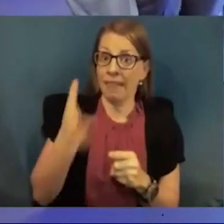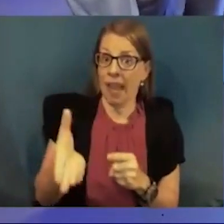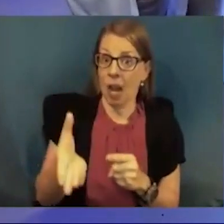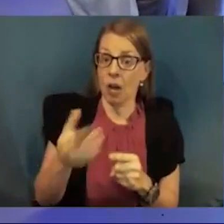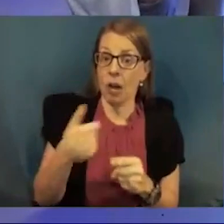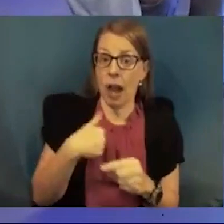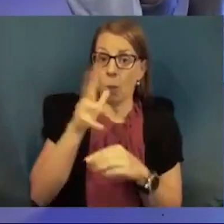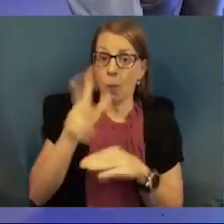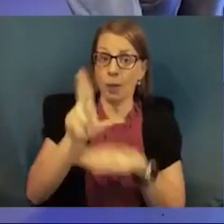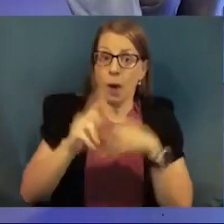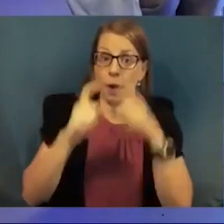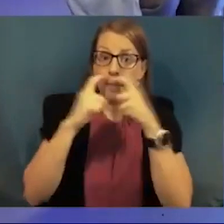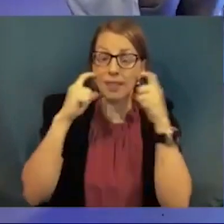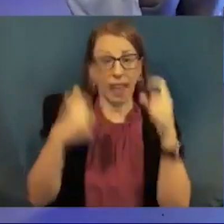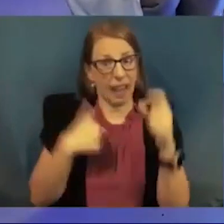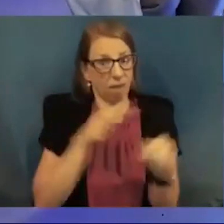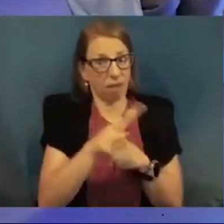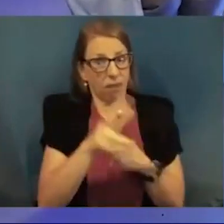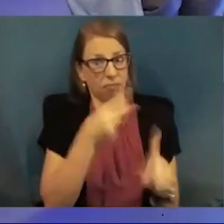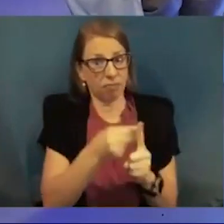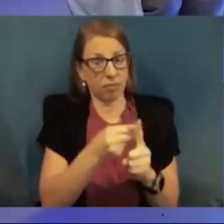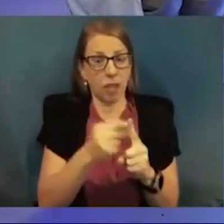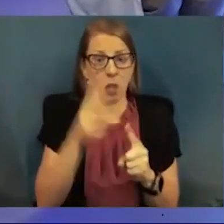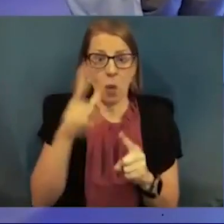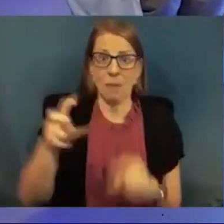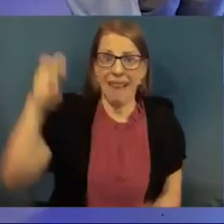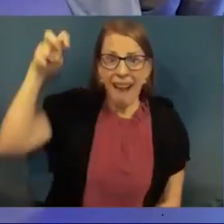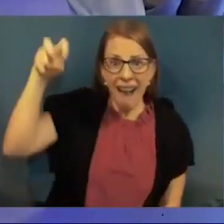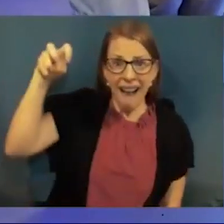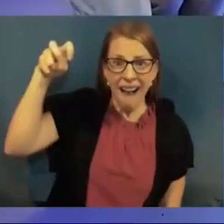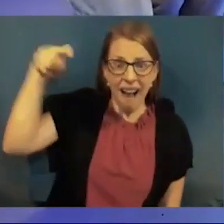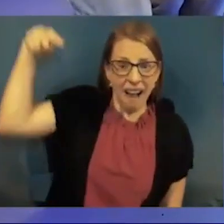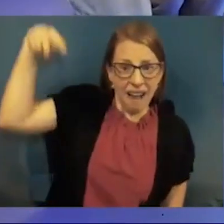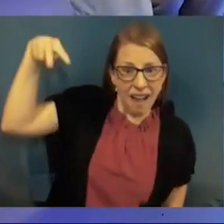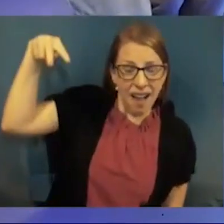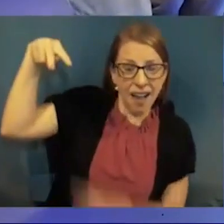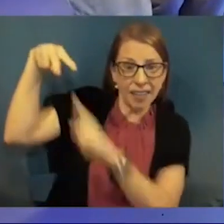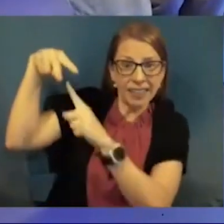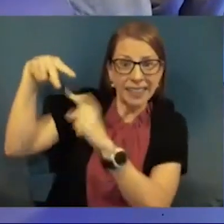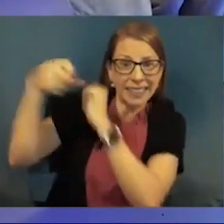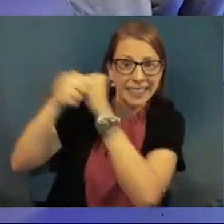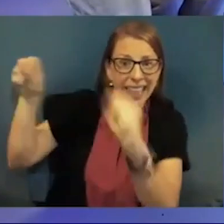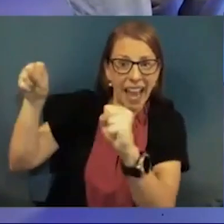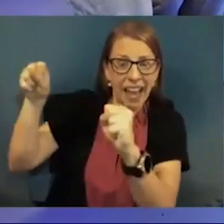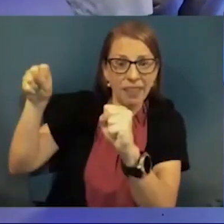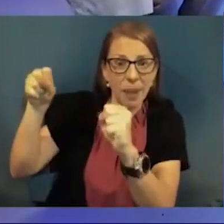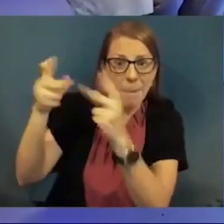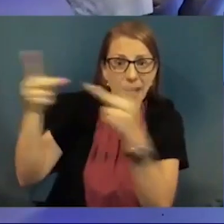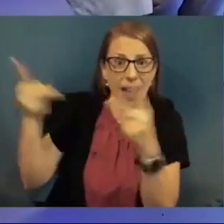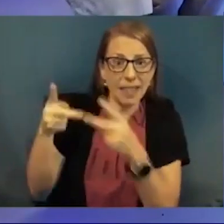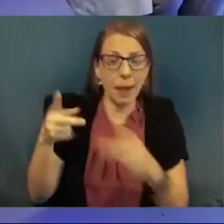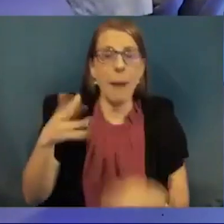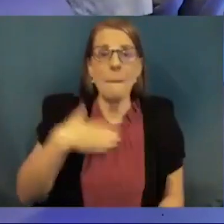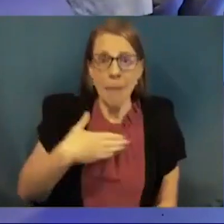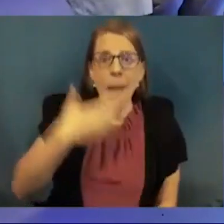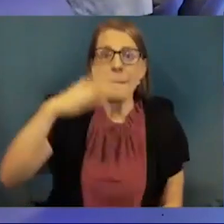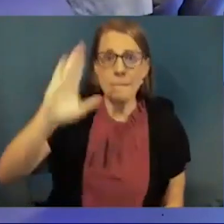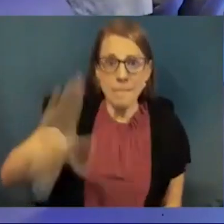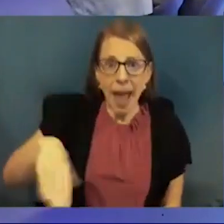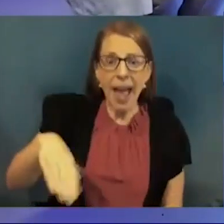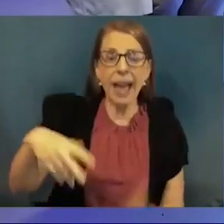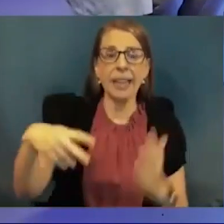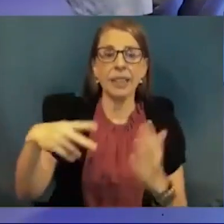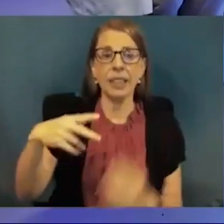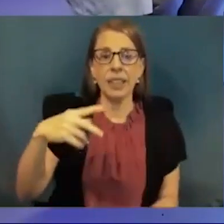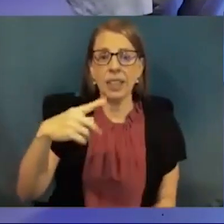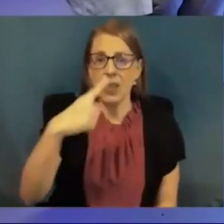going to be up high too, which is like the safest place. I told you, my bad nosebleed tickets are turning out to be the best gift. Ticket in the house. Yeah, you have the